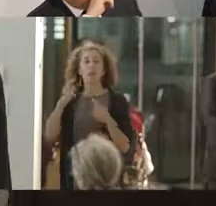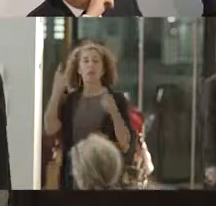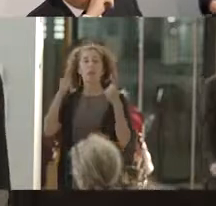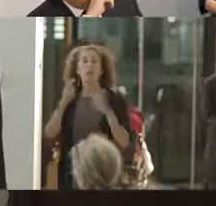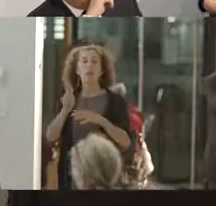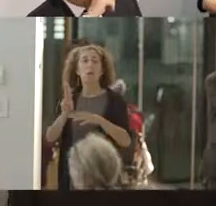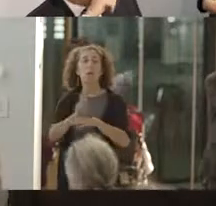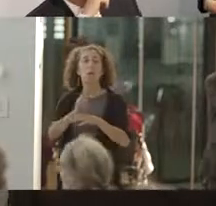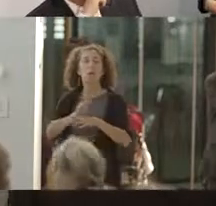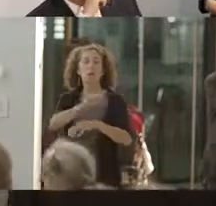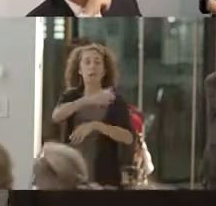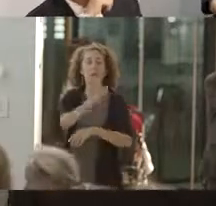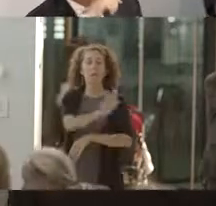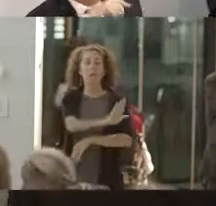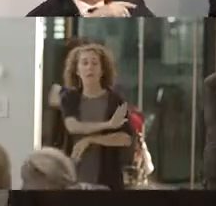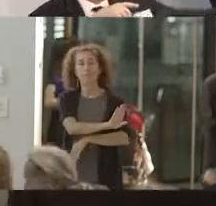9A?